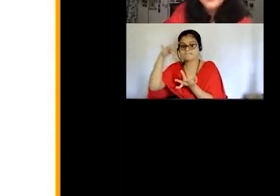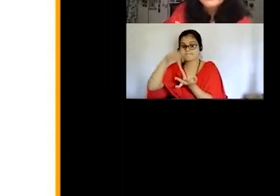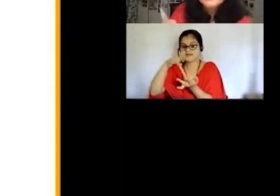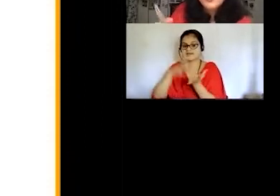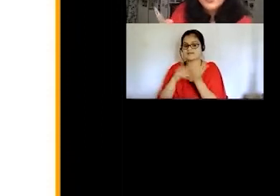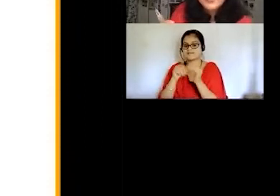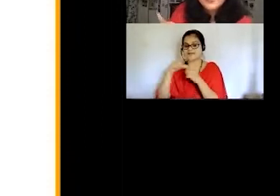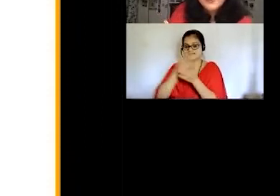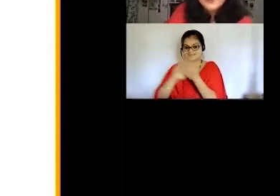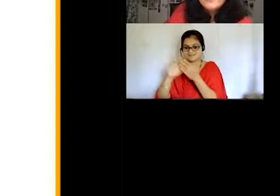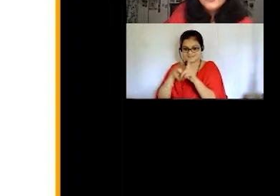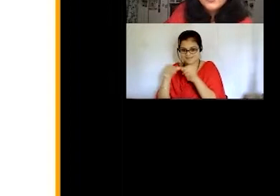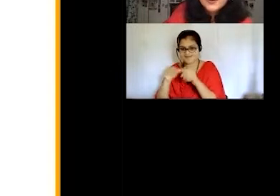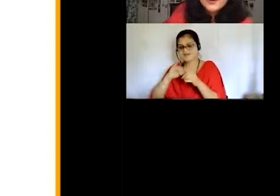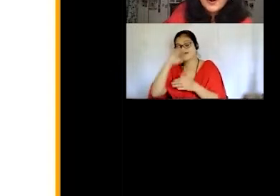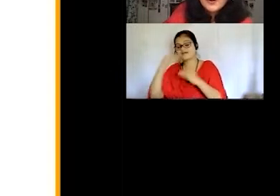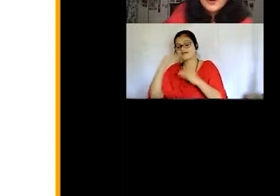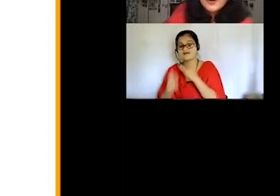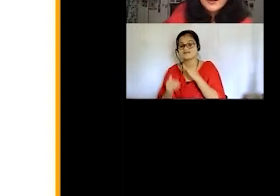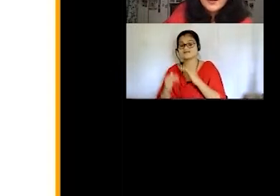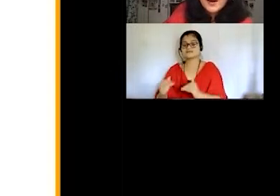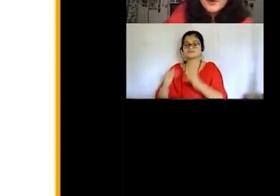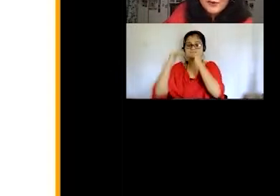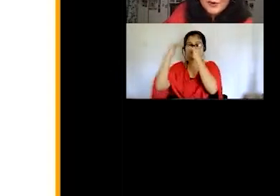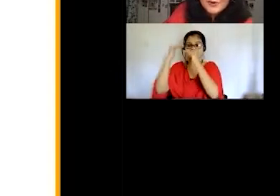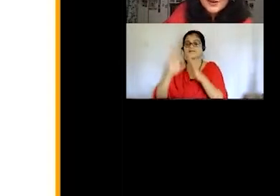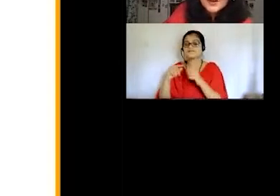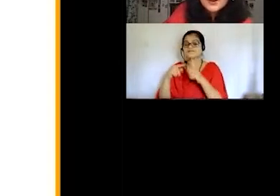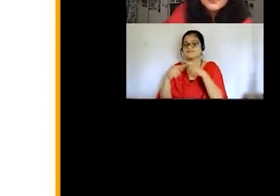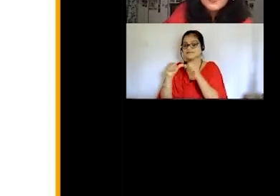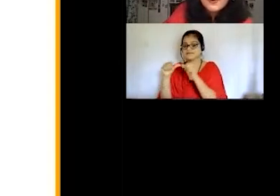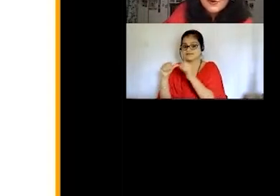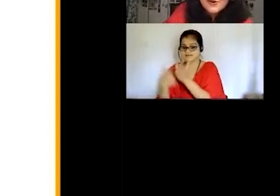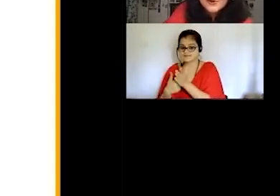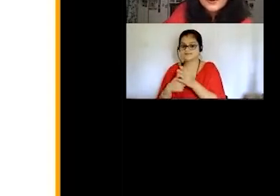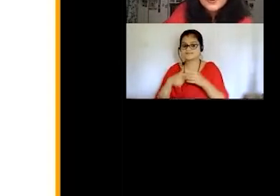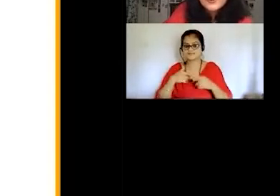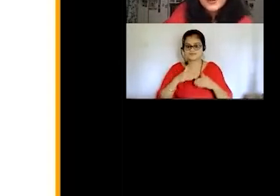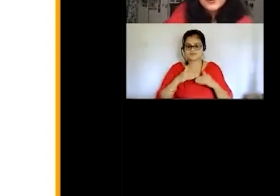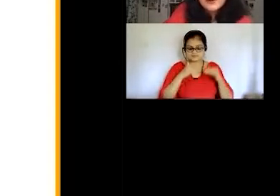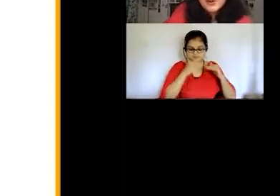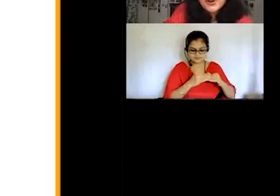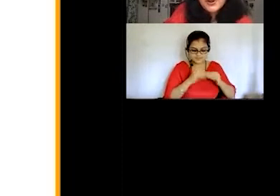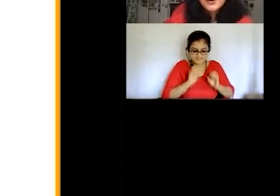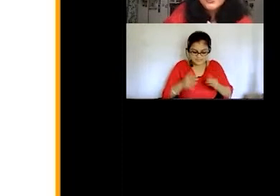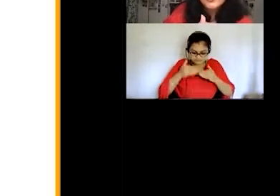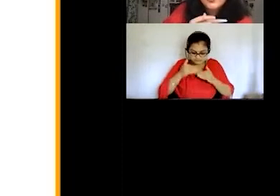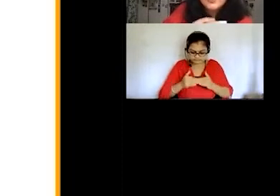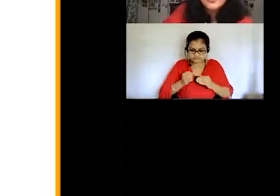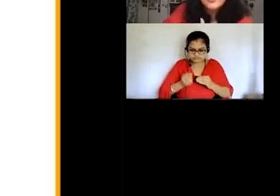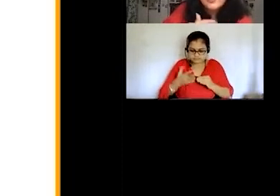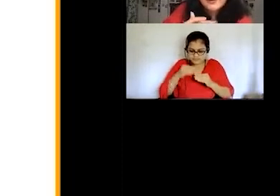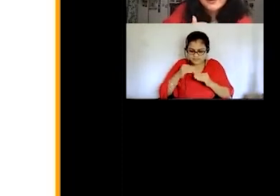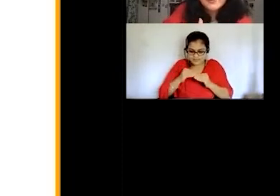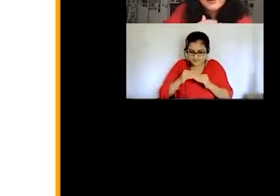the highest octave. The 3 octaves allow for music to flow across a range of pitches. The notes